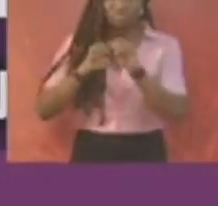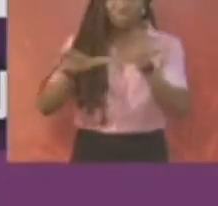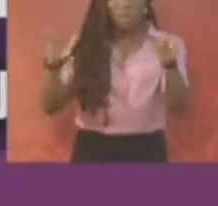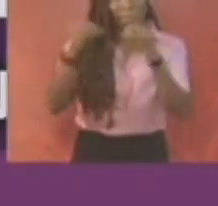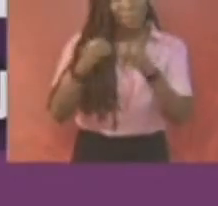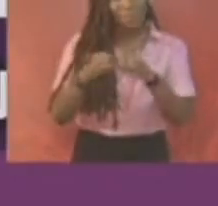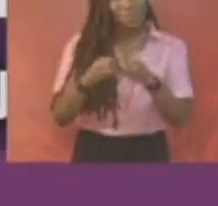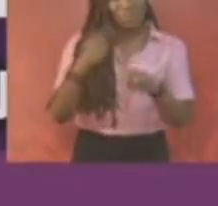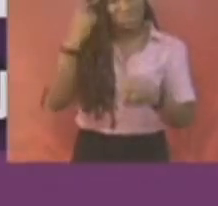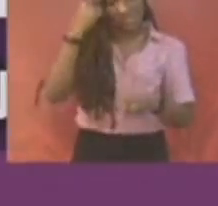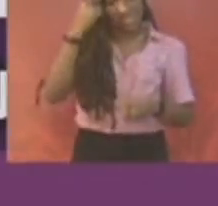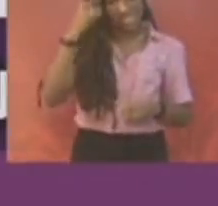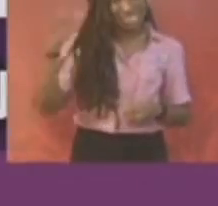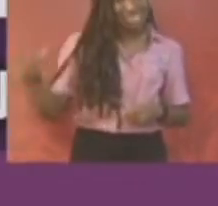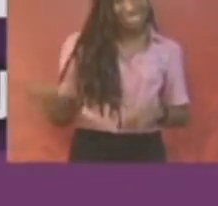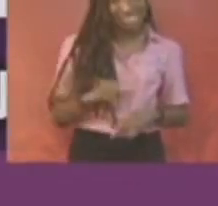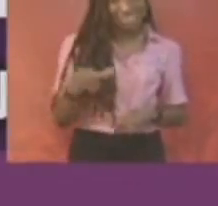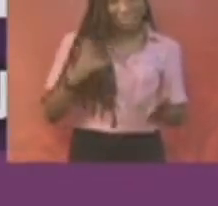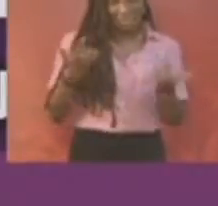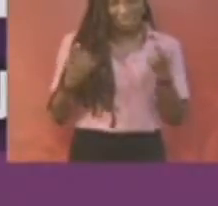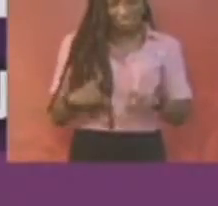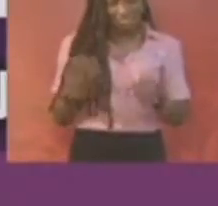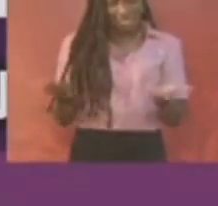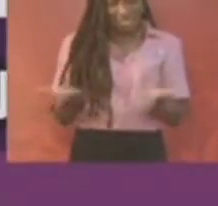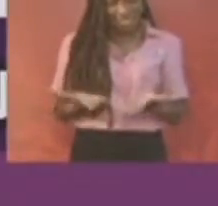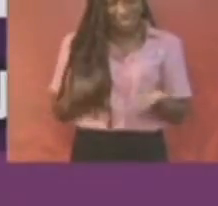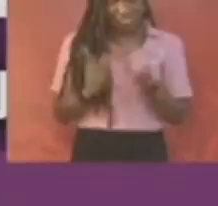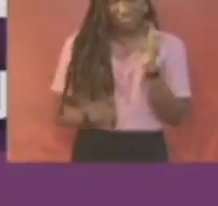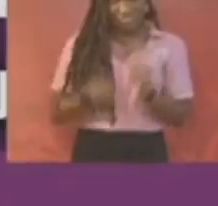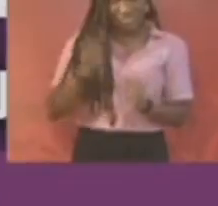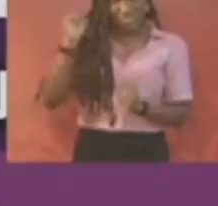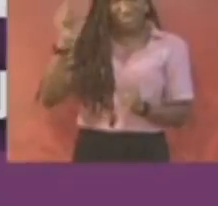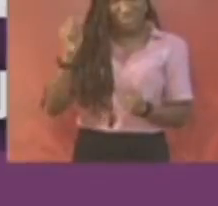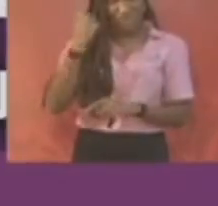pattern we could expect to go into towards Christmas?